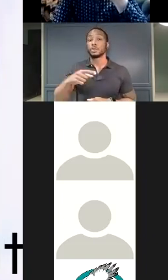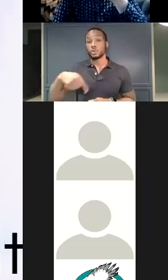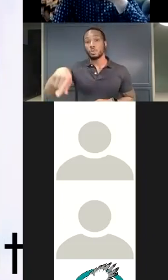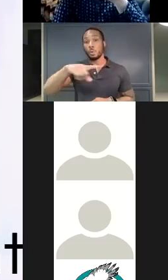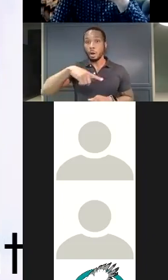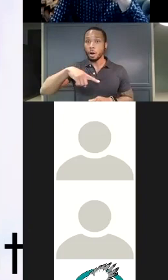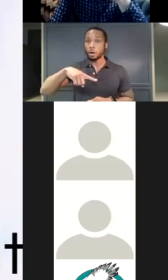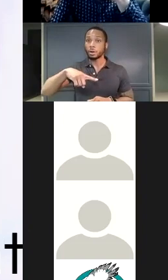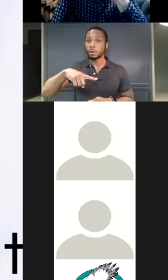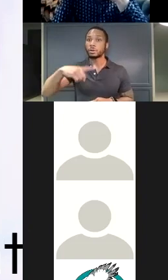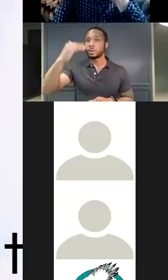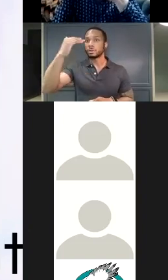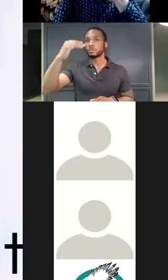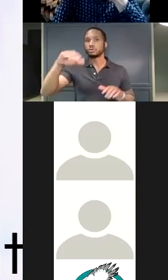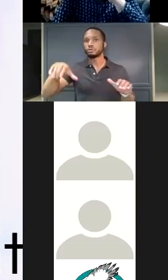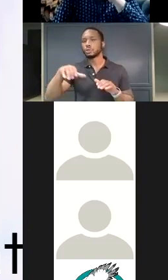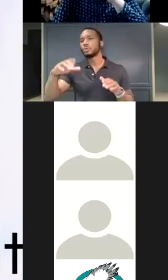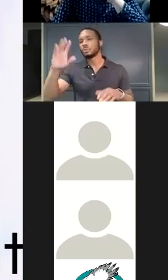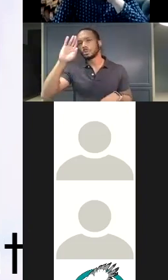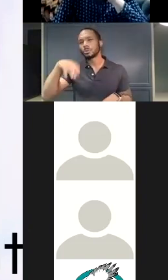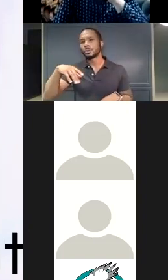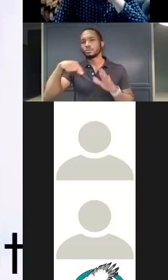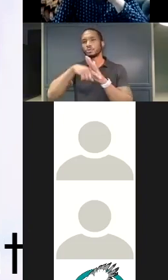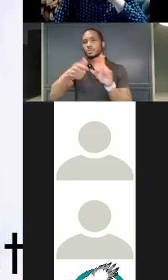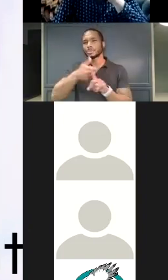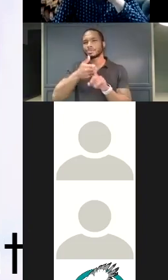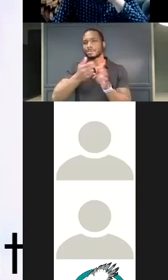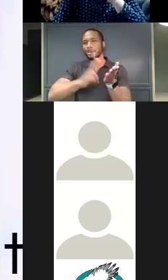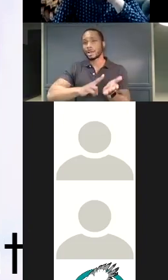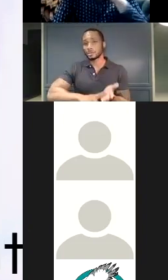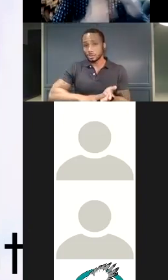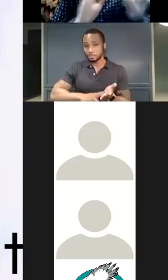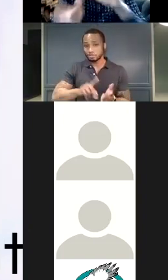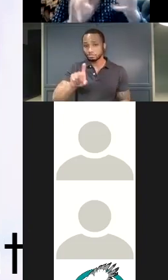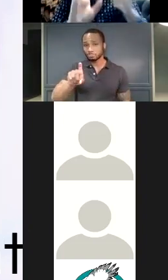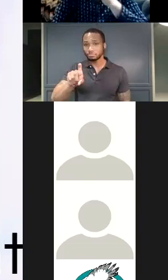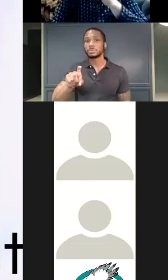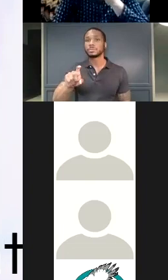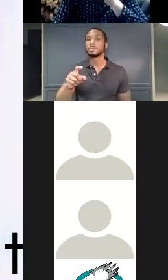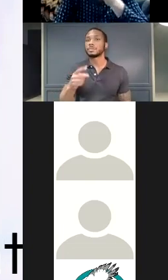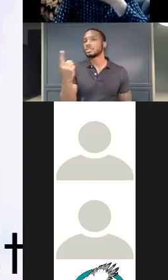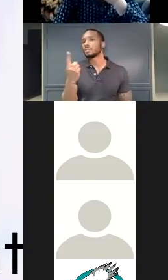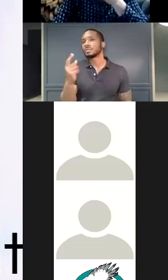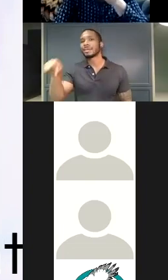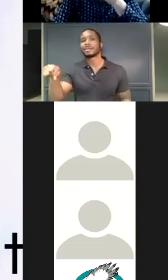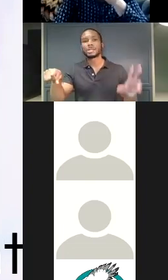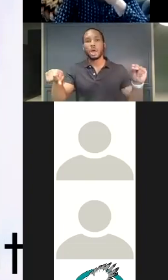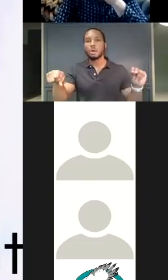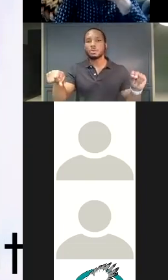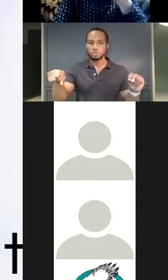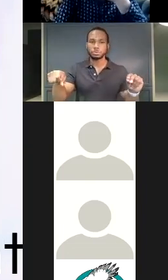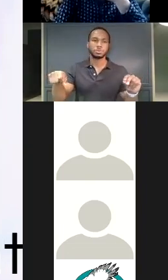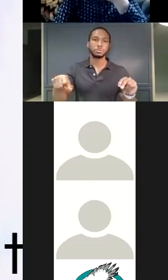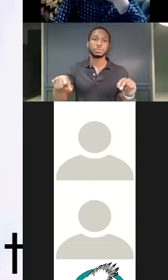no suicide contracts by any chance? Yep, if someone just wants to say yes or no.